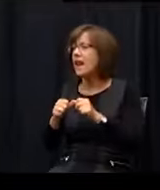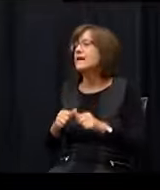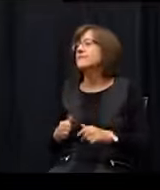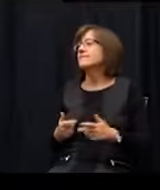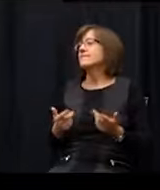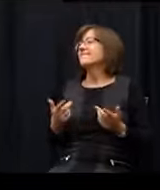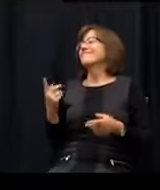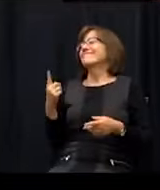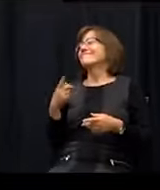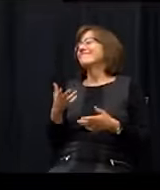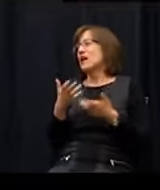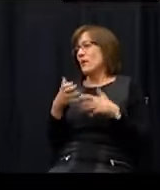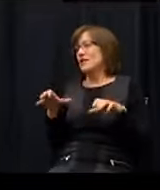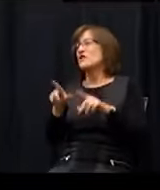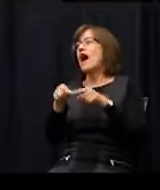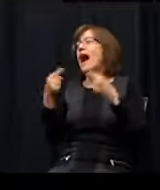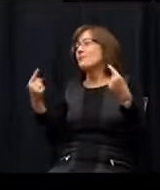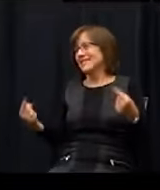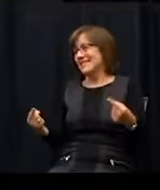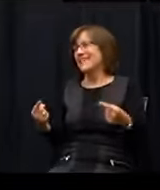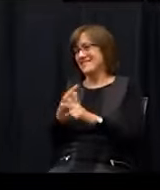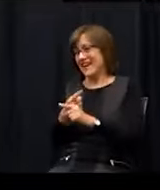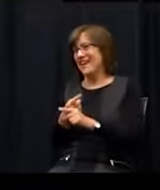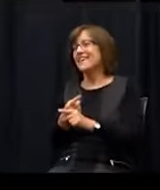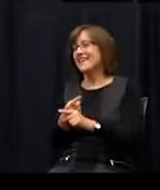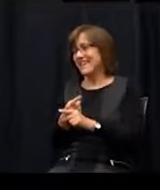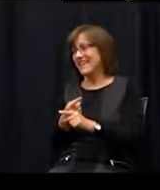the opposite, as we've learned playing the game.